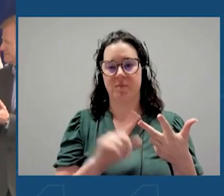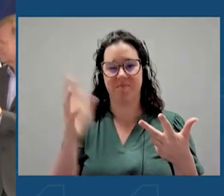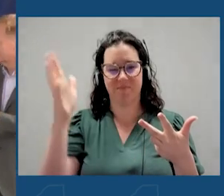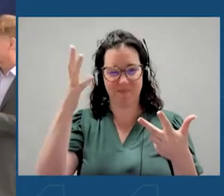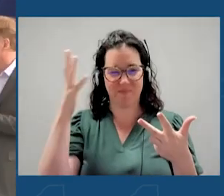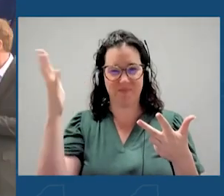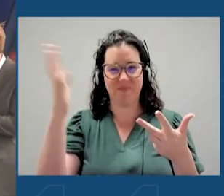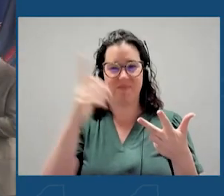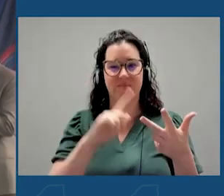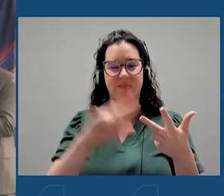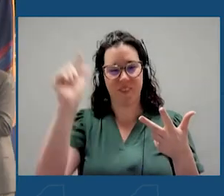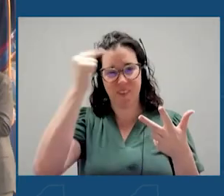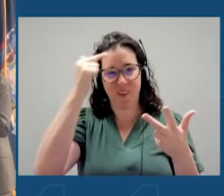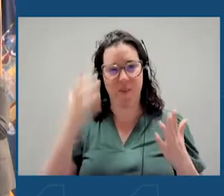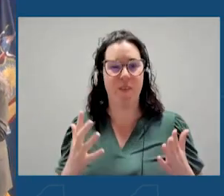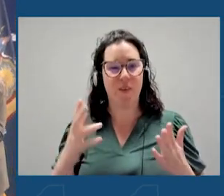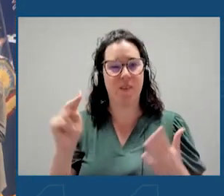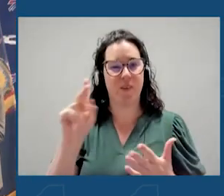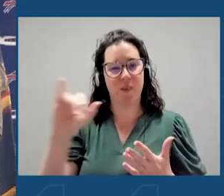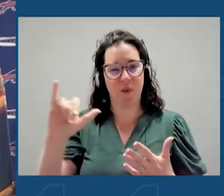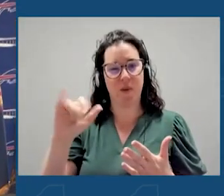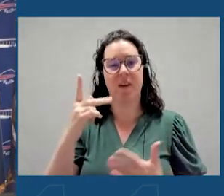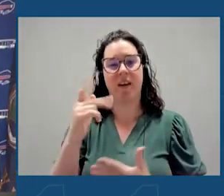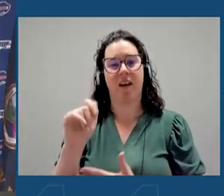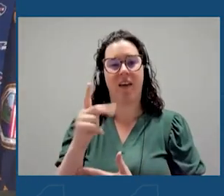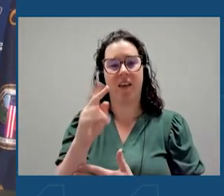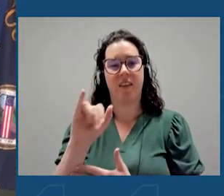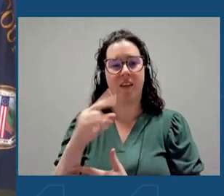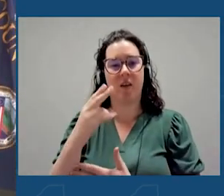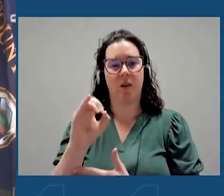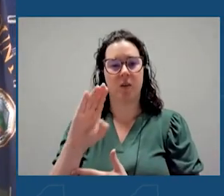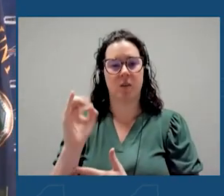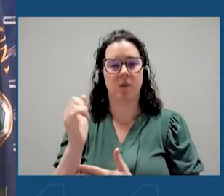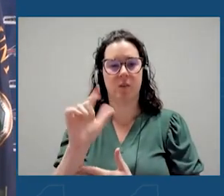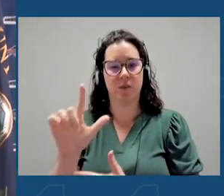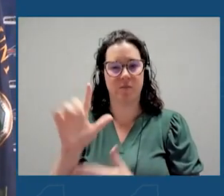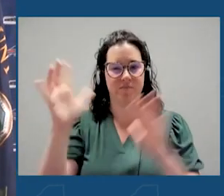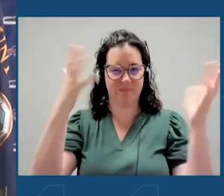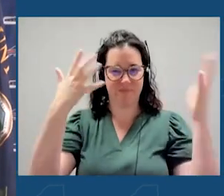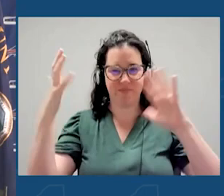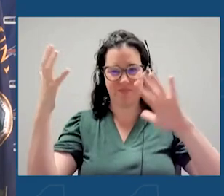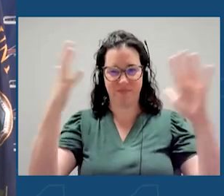The Governor of New York, Kathy Hochul.